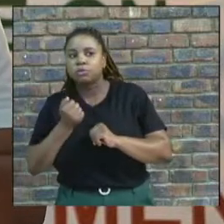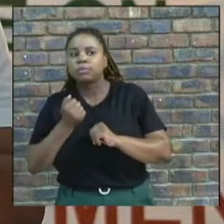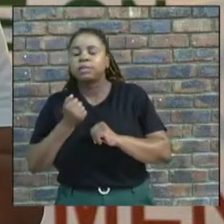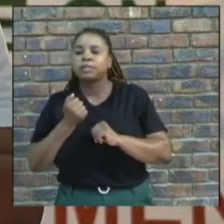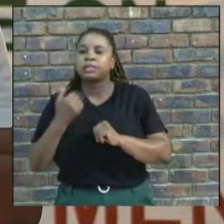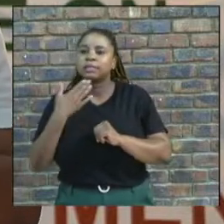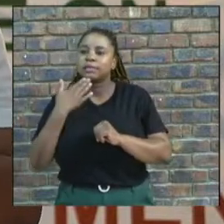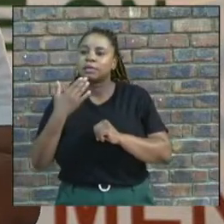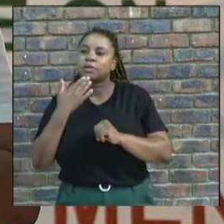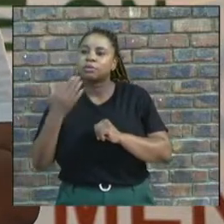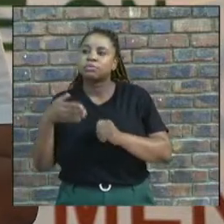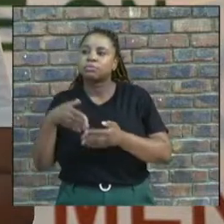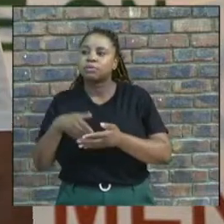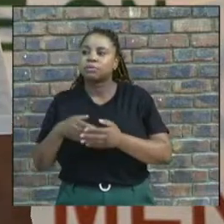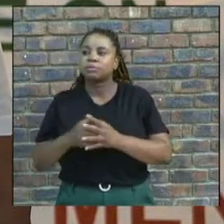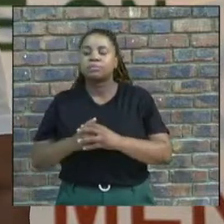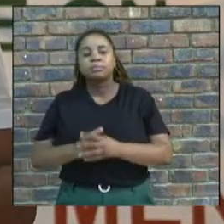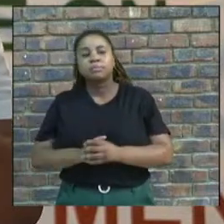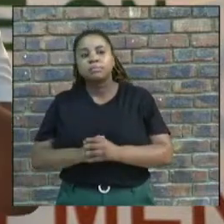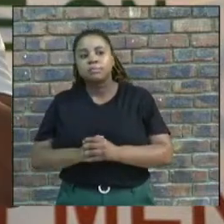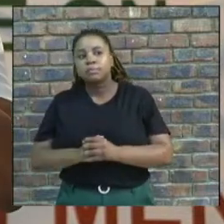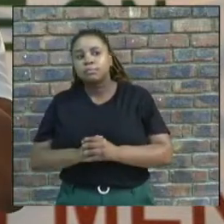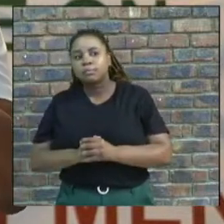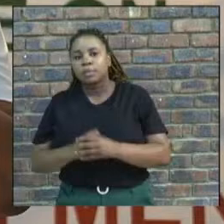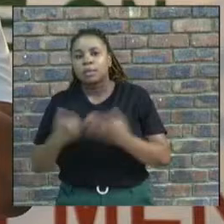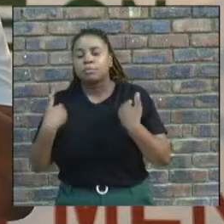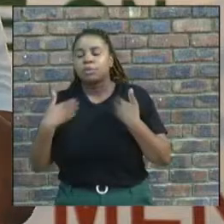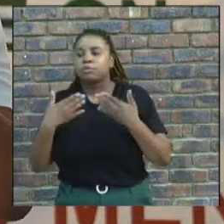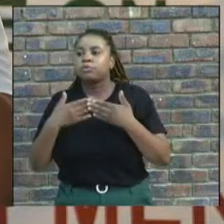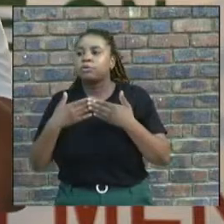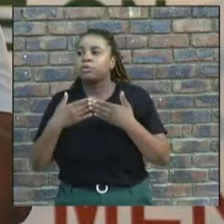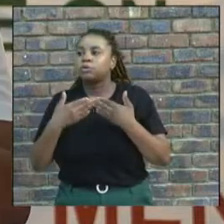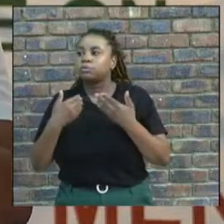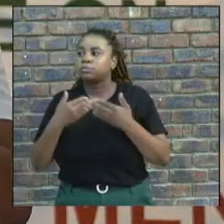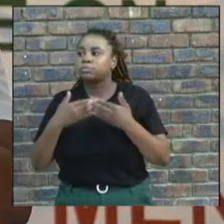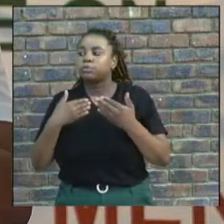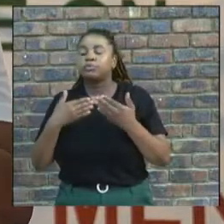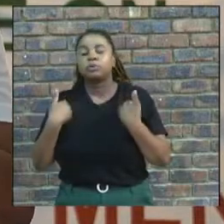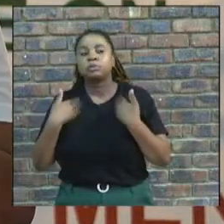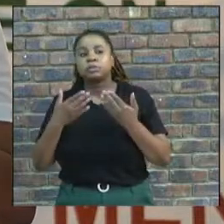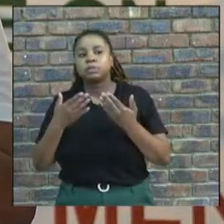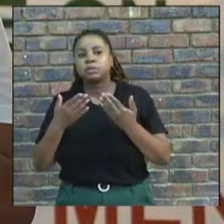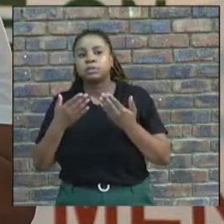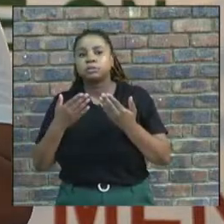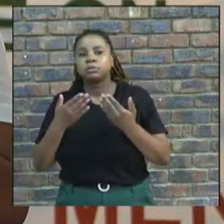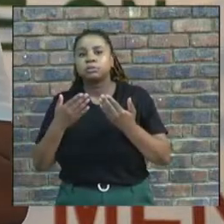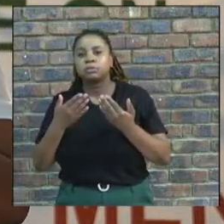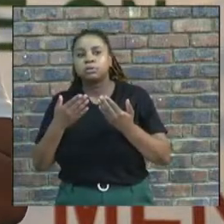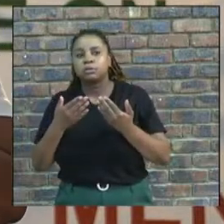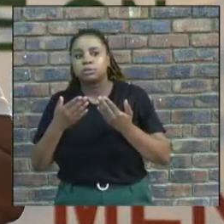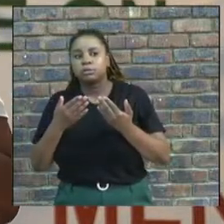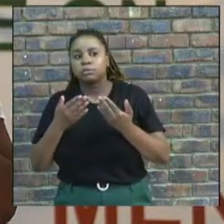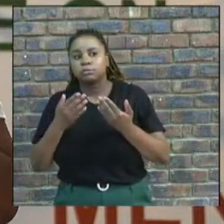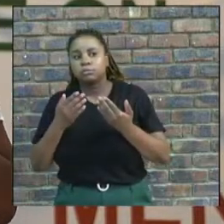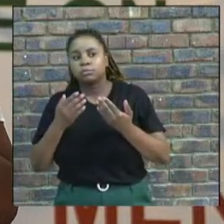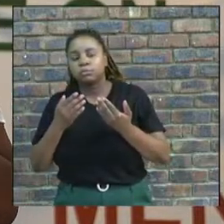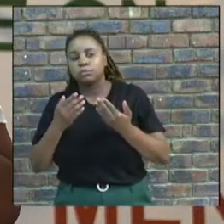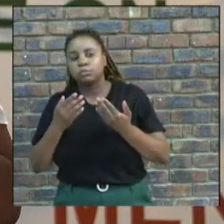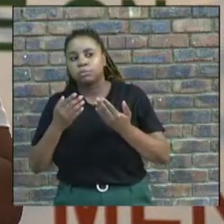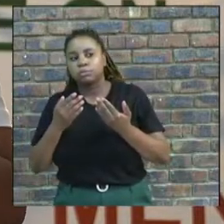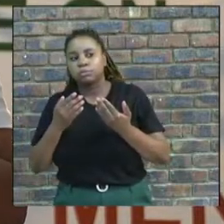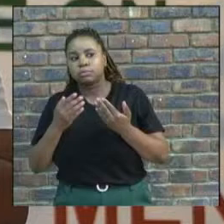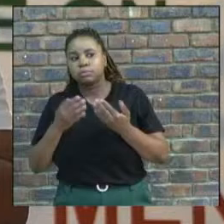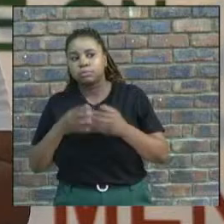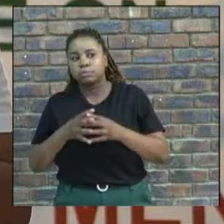ko metsing. Before we start, we need to declare the precinct as the precinct of the legislature, as per melao